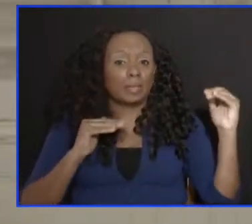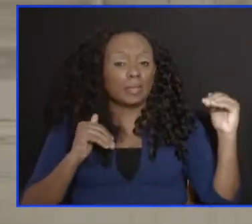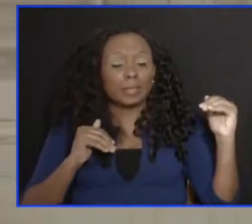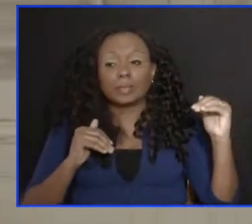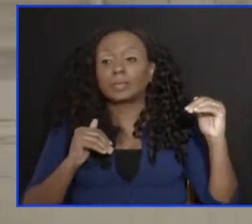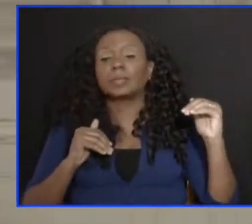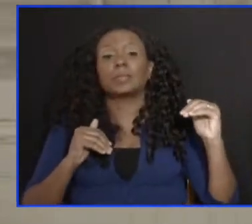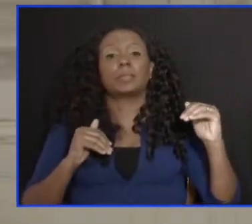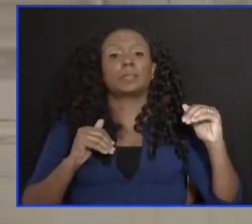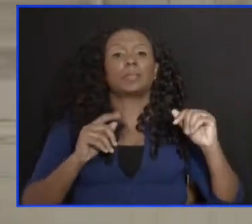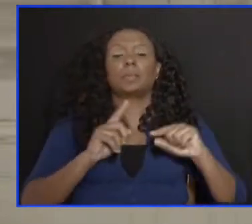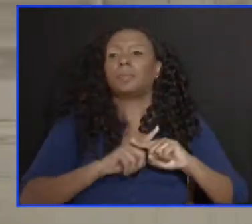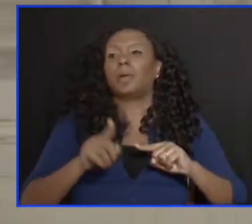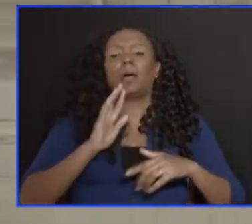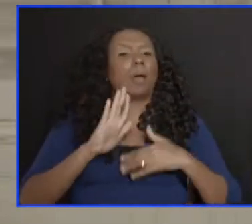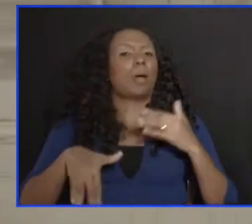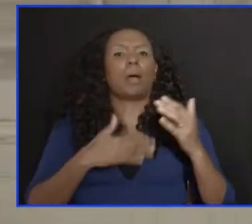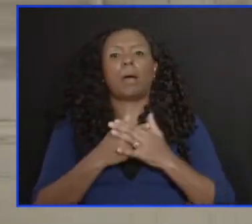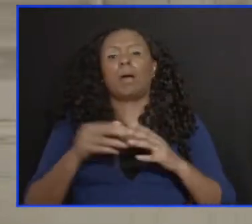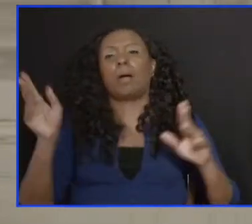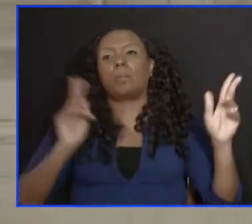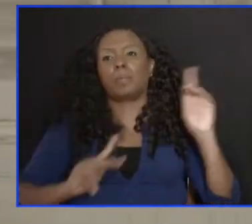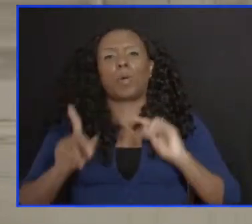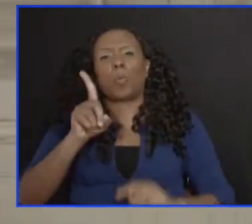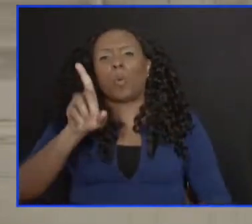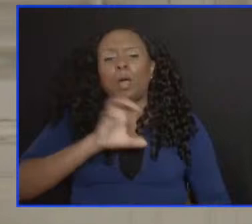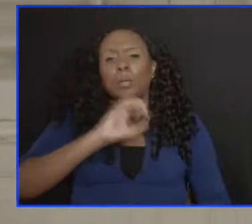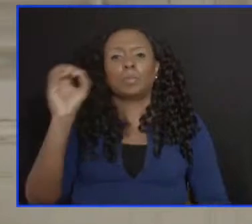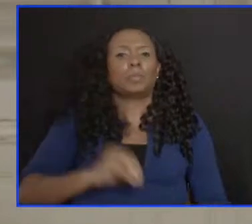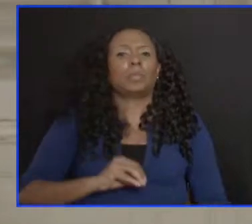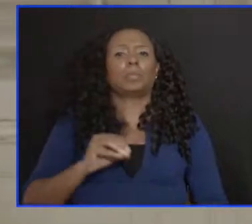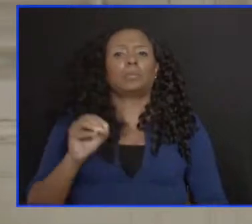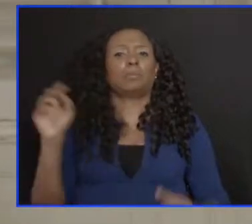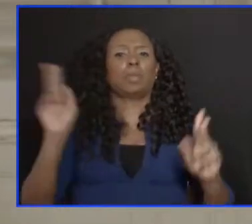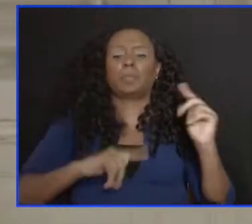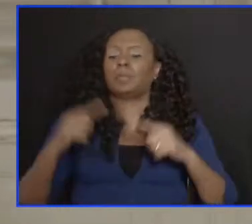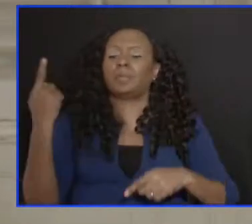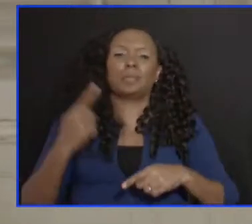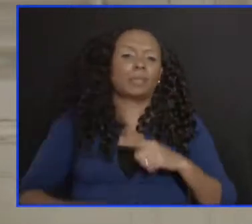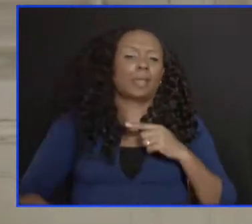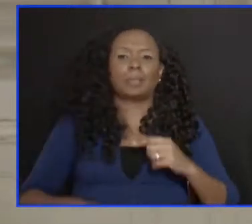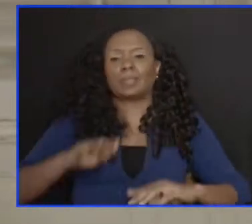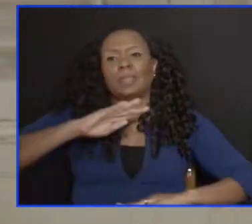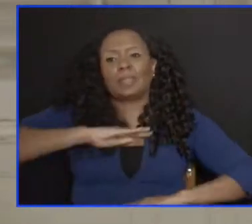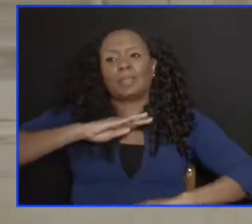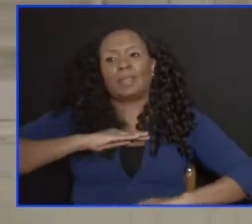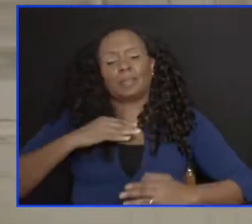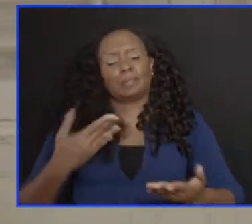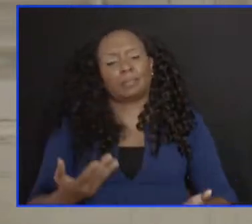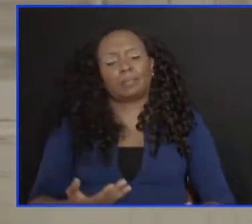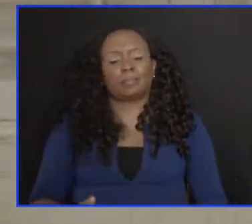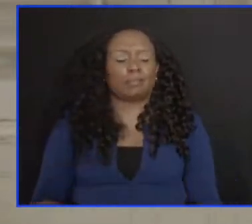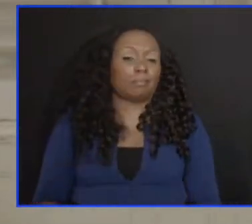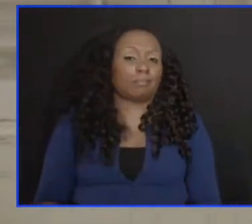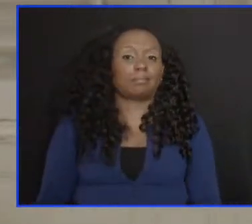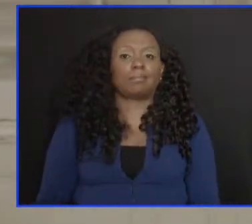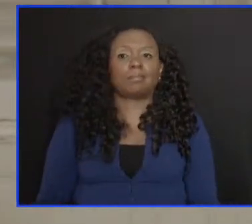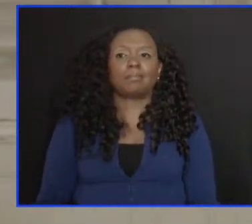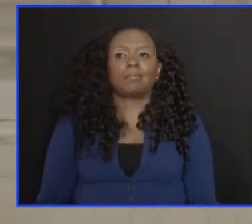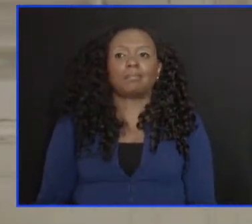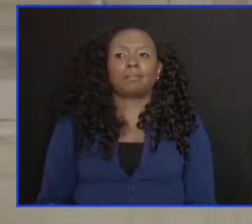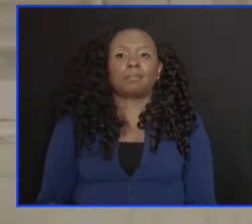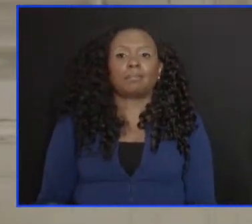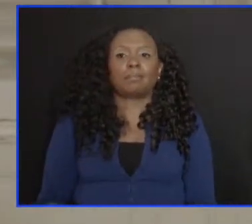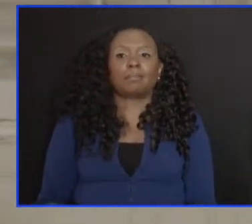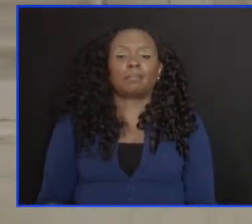meeting everybody's requirements because of the sheer difficulty in what we do. and the time space. And I always tell them, I know you asked the